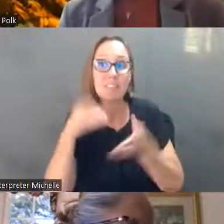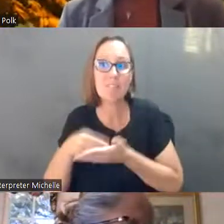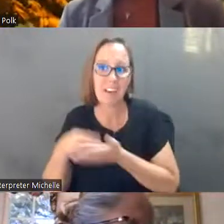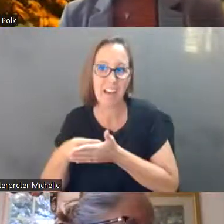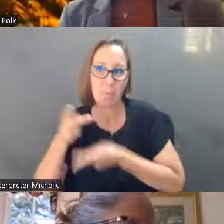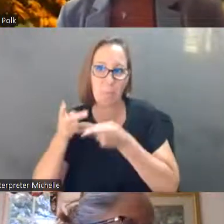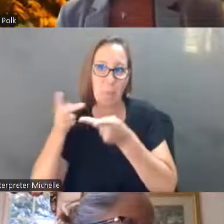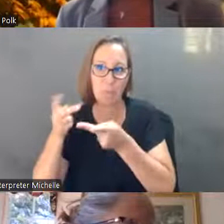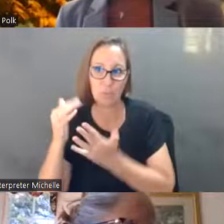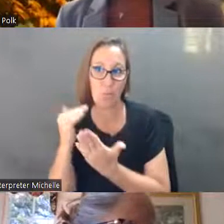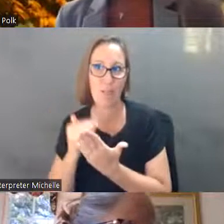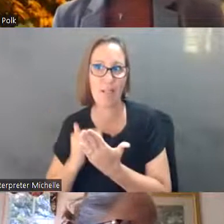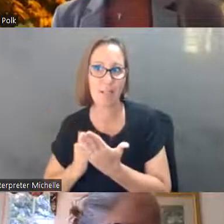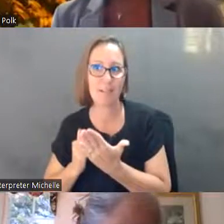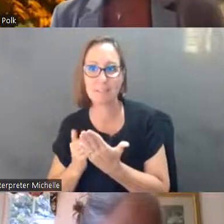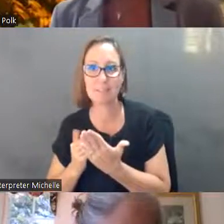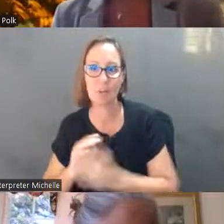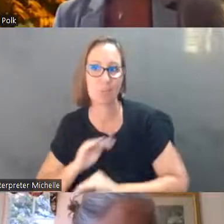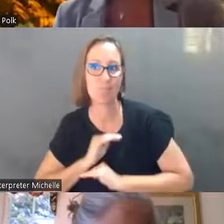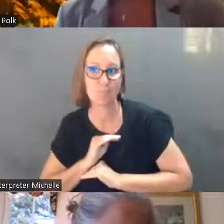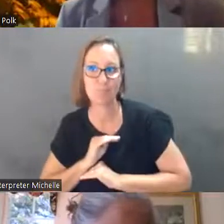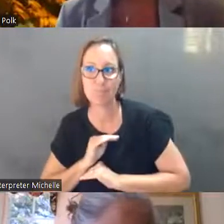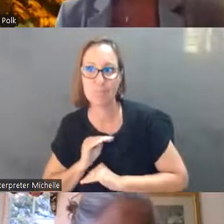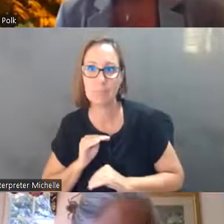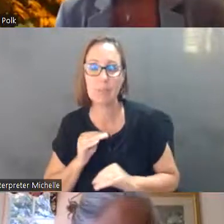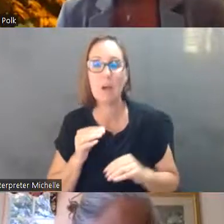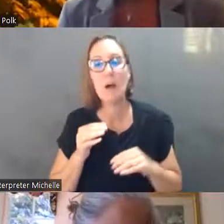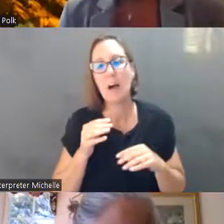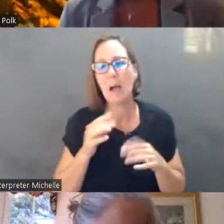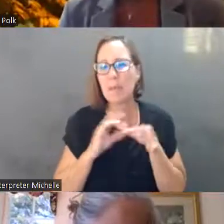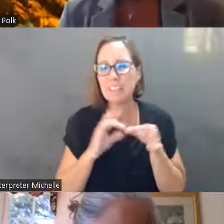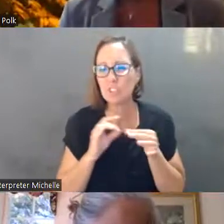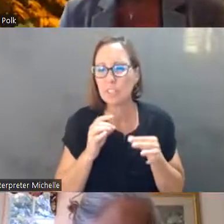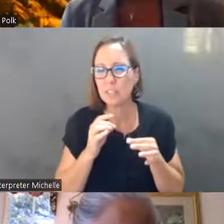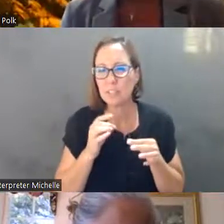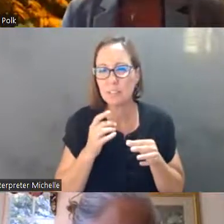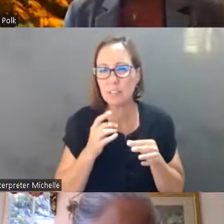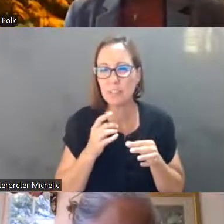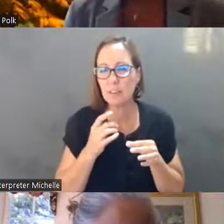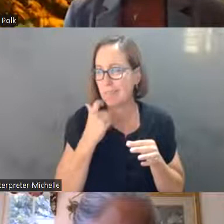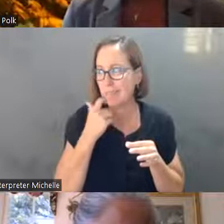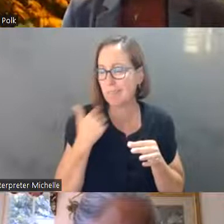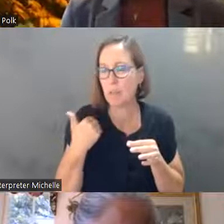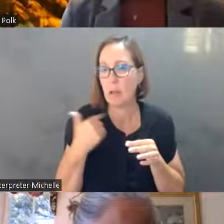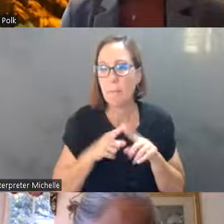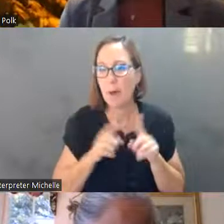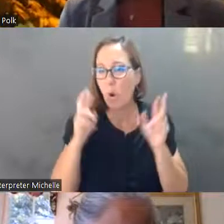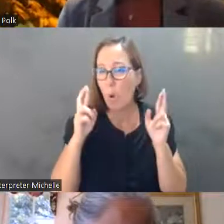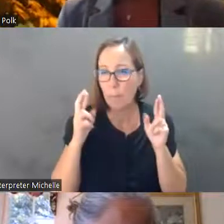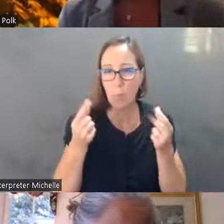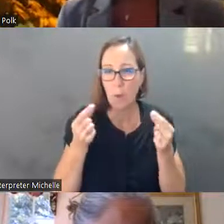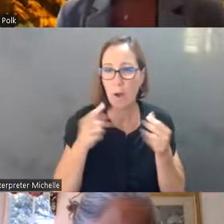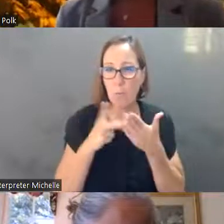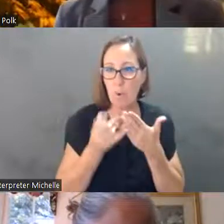And so I mentioned this earlier, but we're hoping that the projects